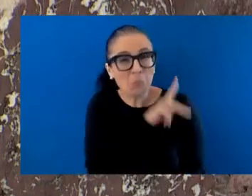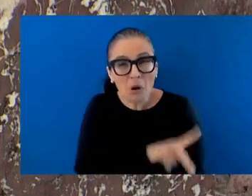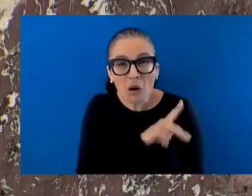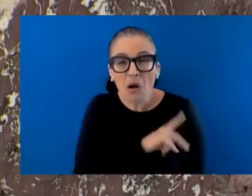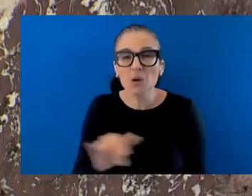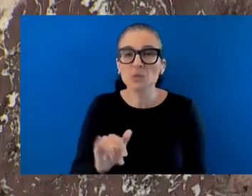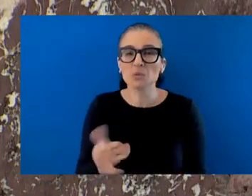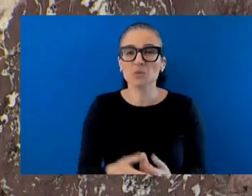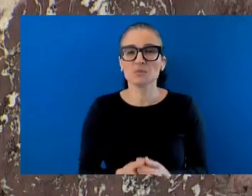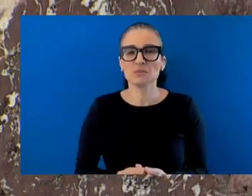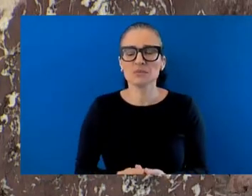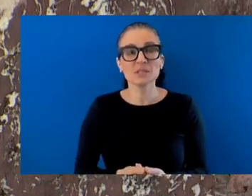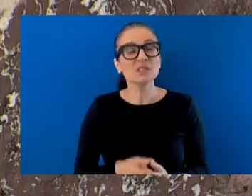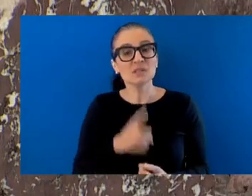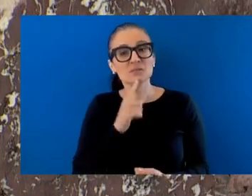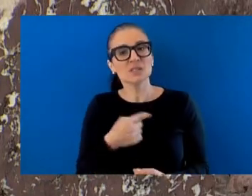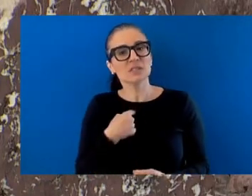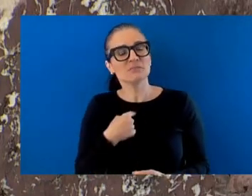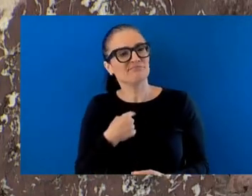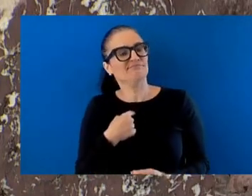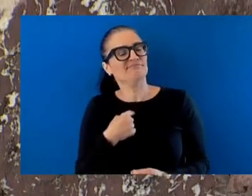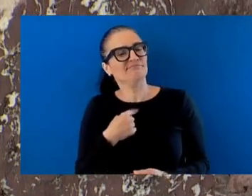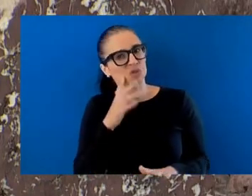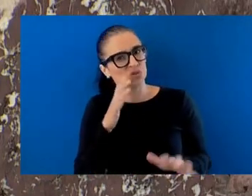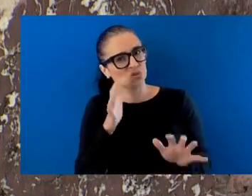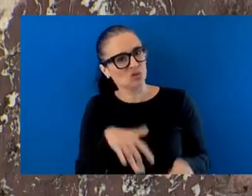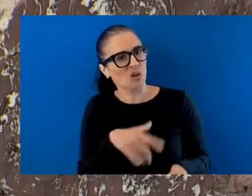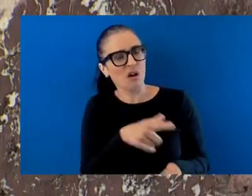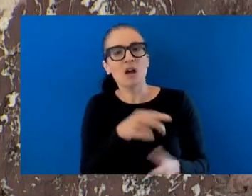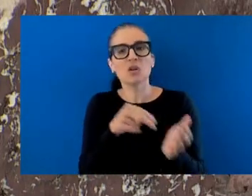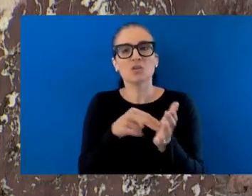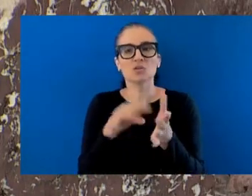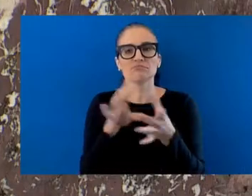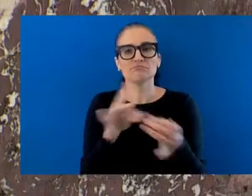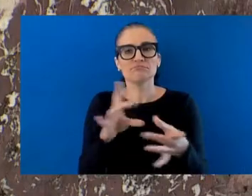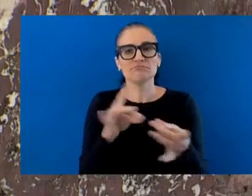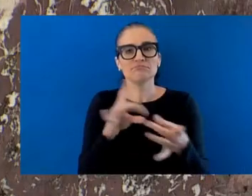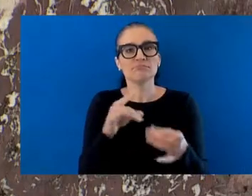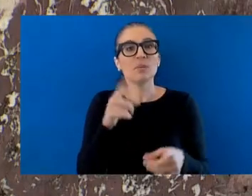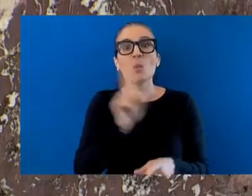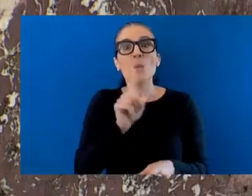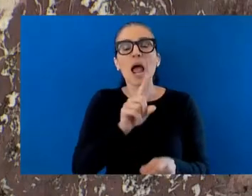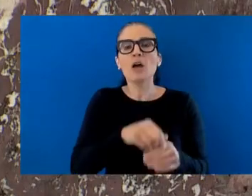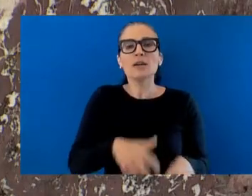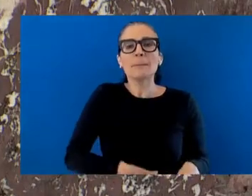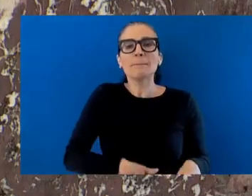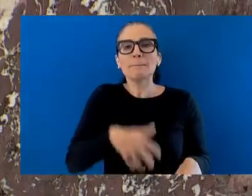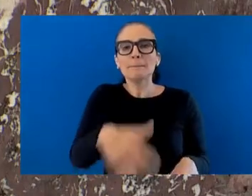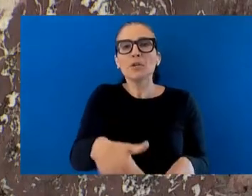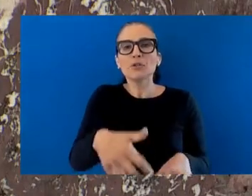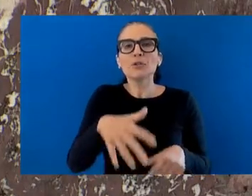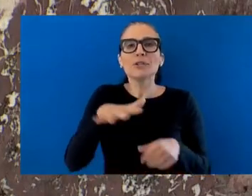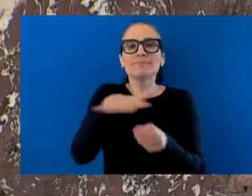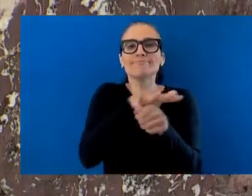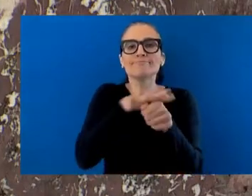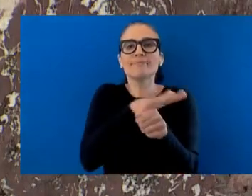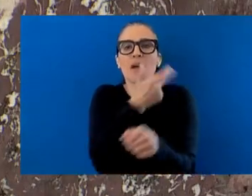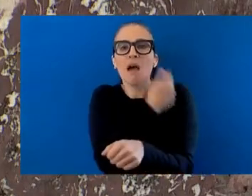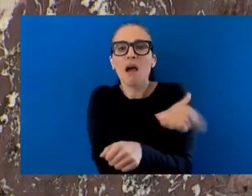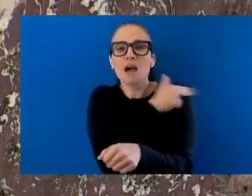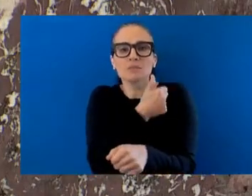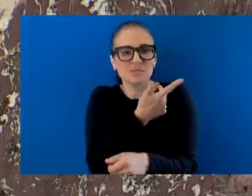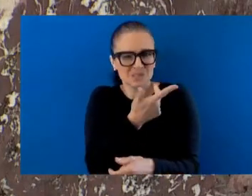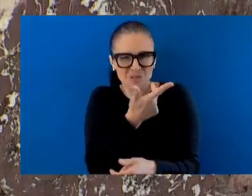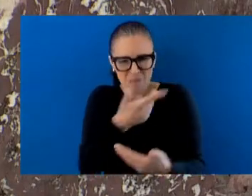are exposed to toxic substances. So why? Why is it the Premier putting the rights of